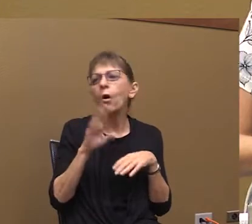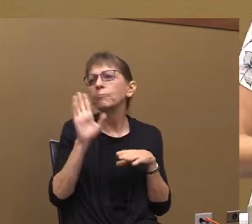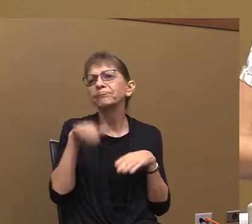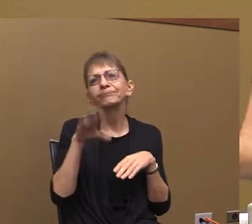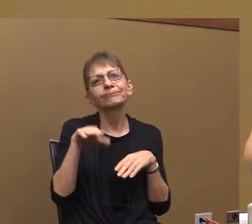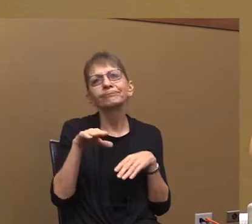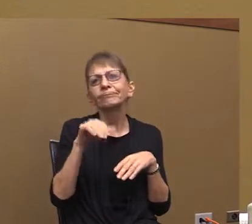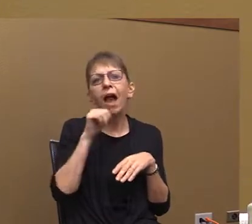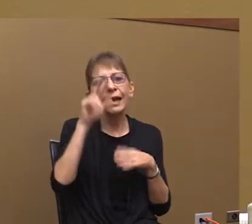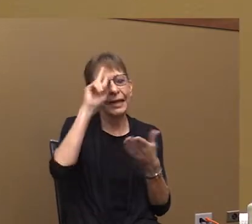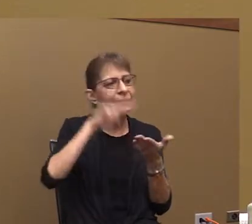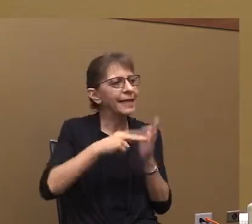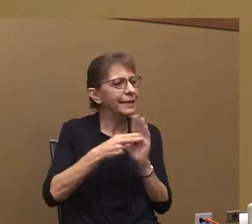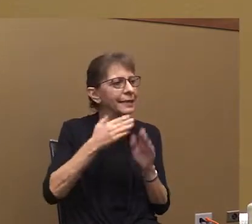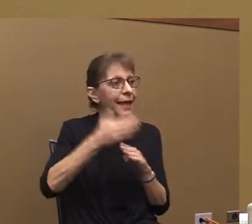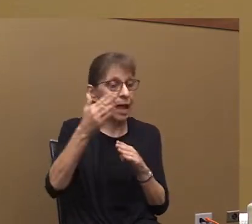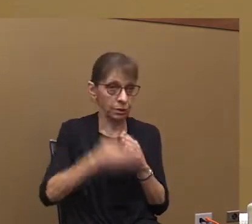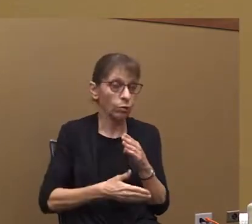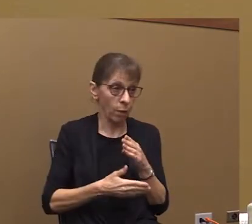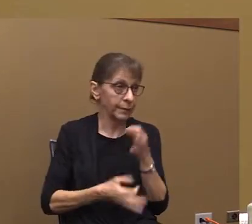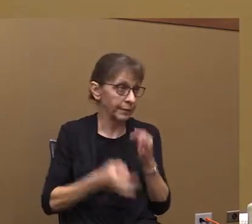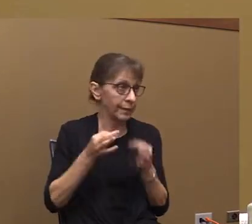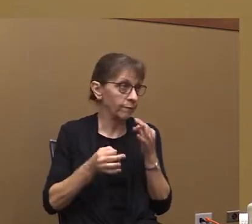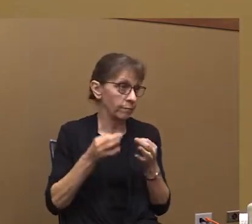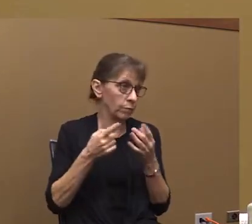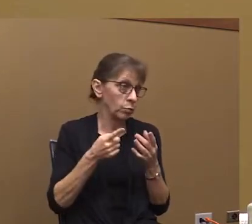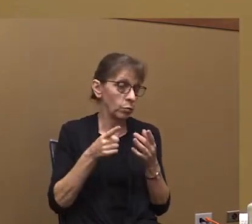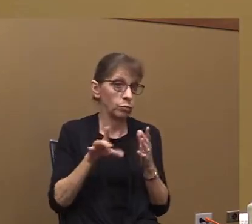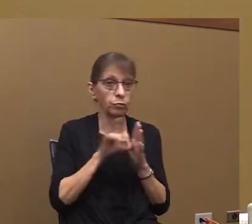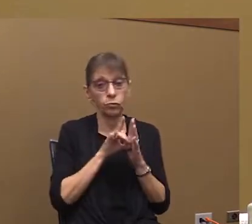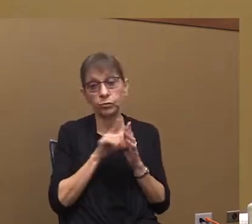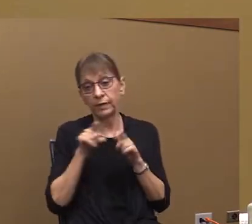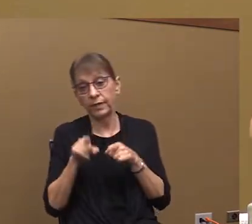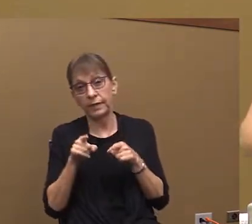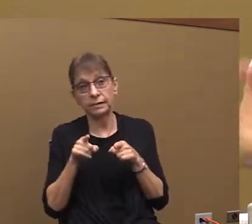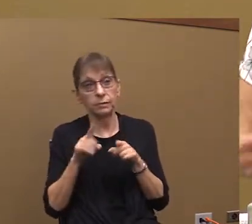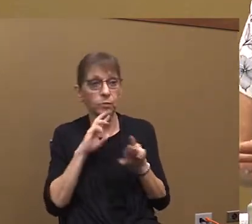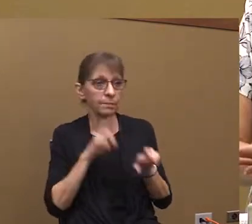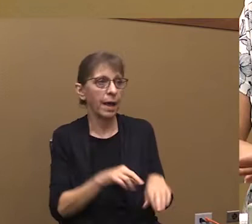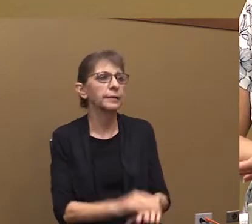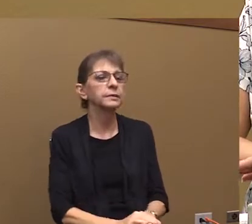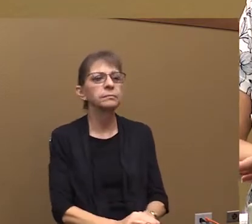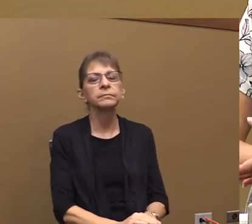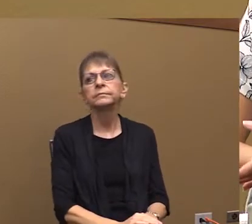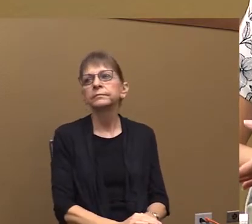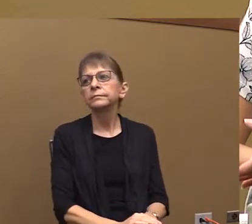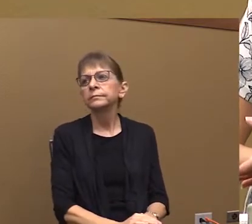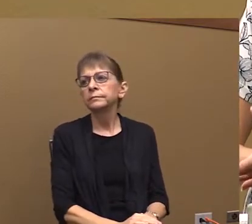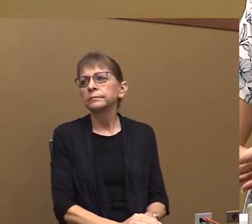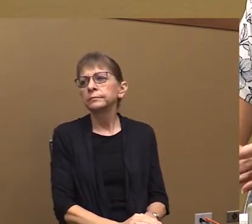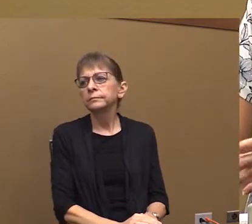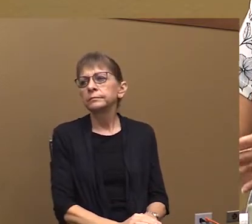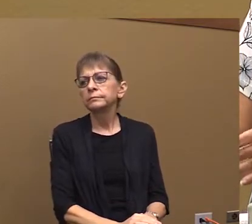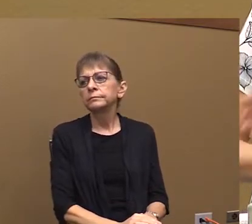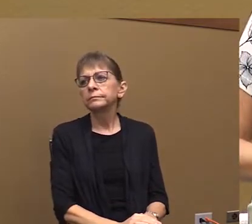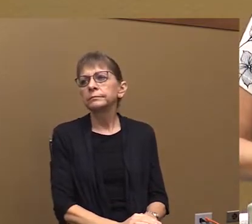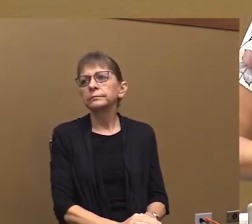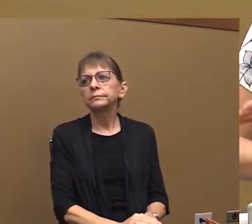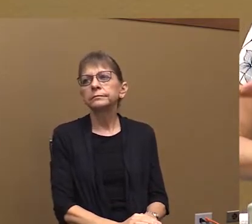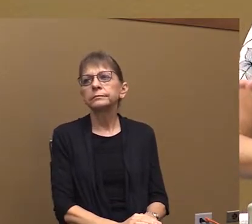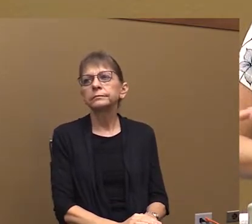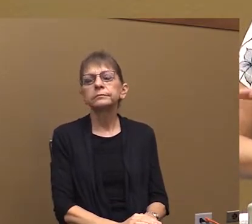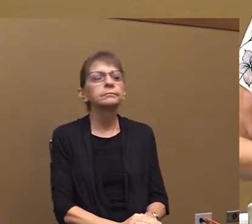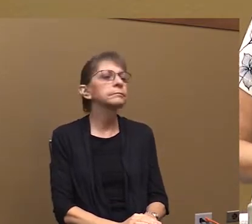could say, well, this is what's happened before, or this could be an unintended consequence if